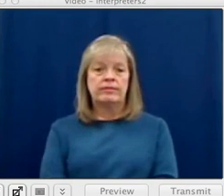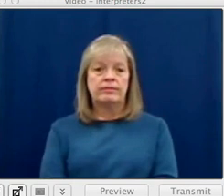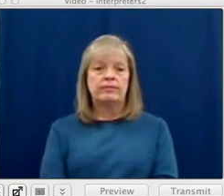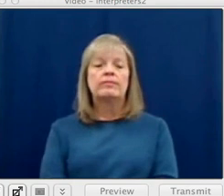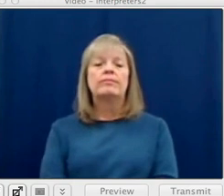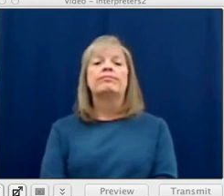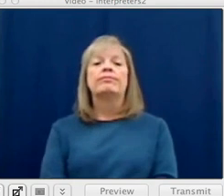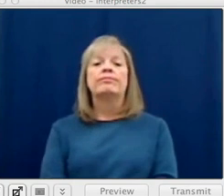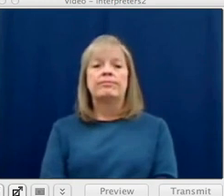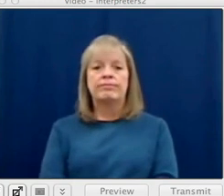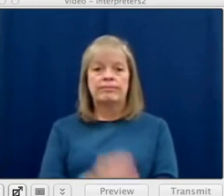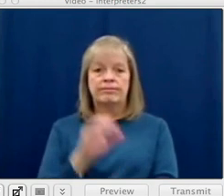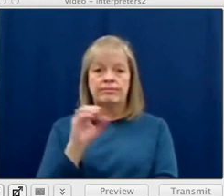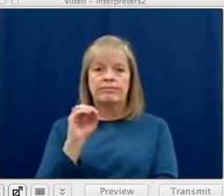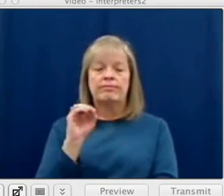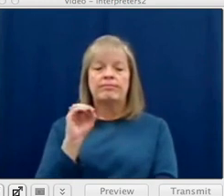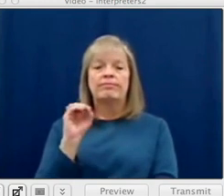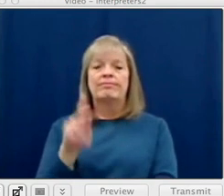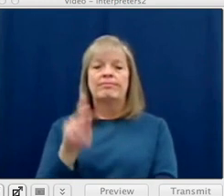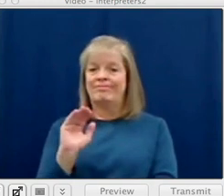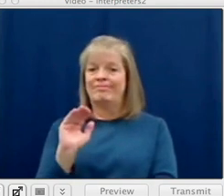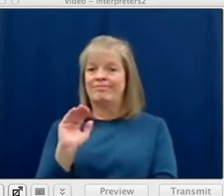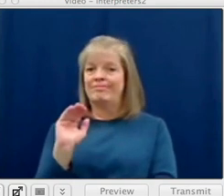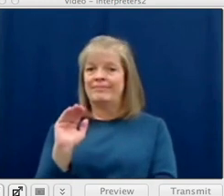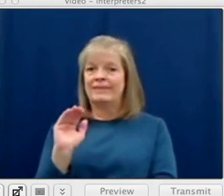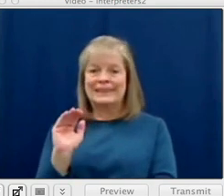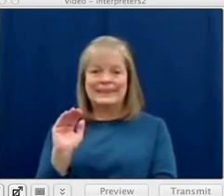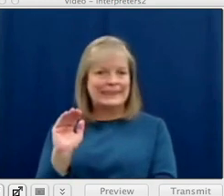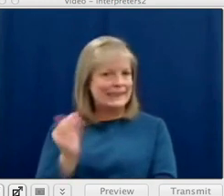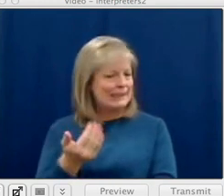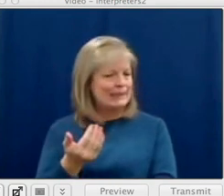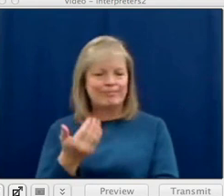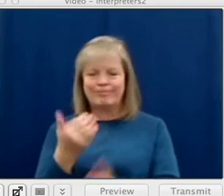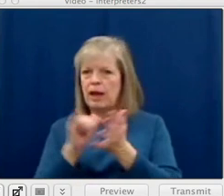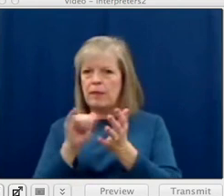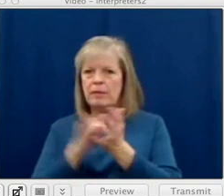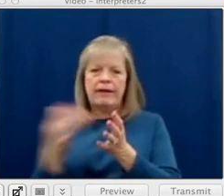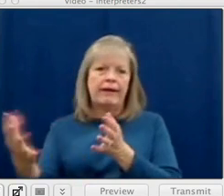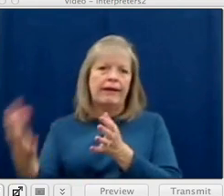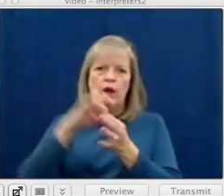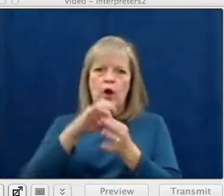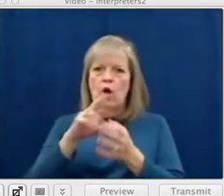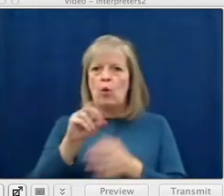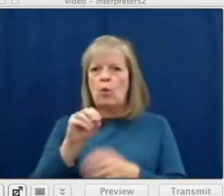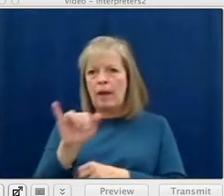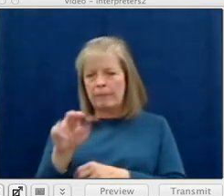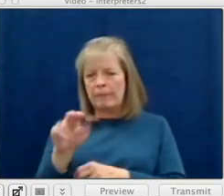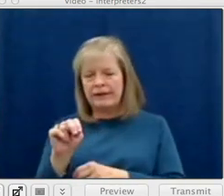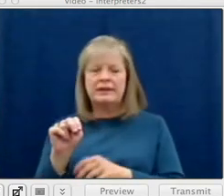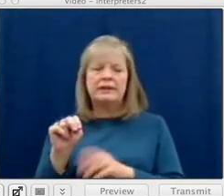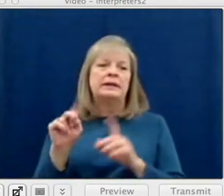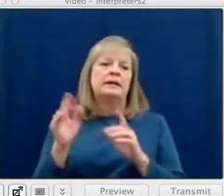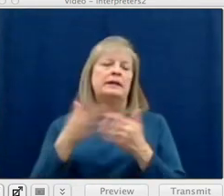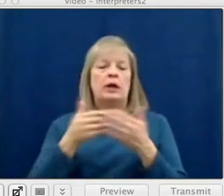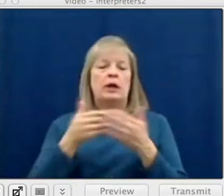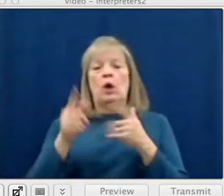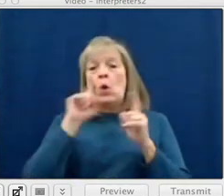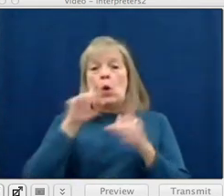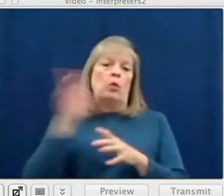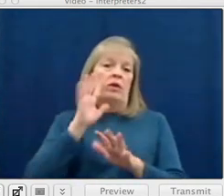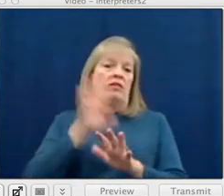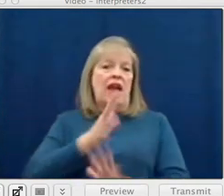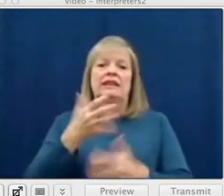All right, it looks like we may have lost Robyn, but we trust that she is safe over in Scotland. Again, tonight,